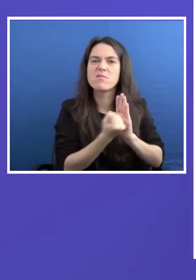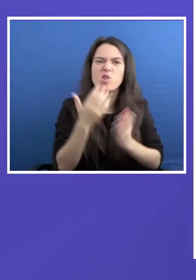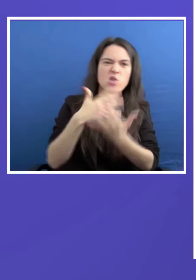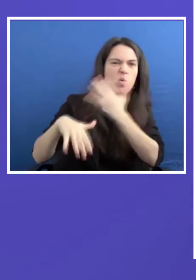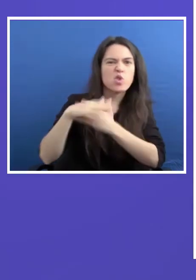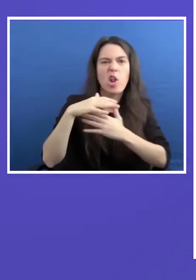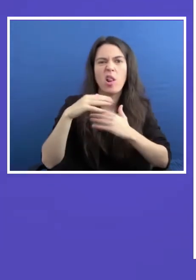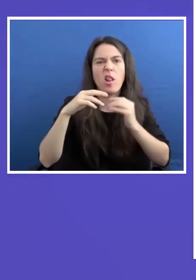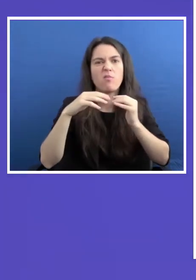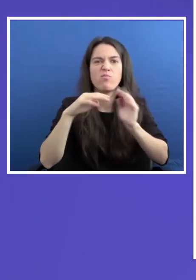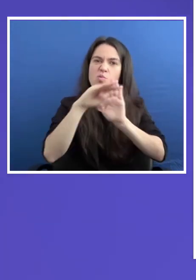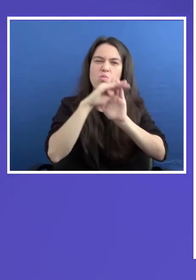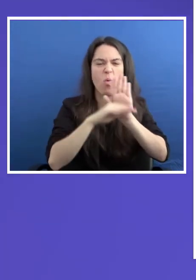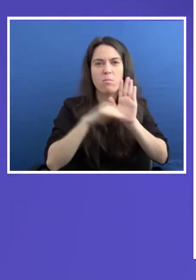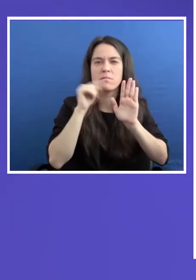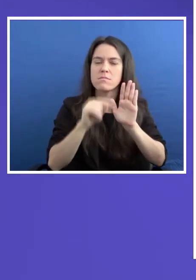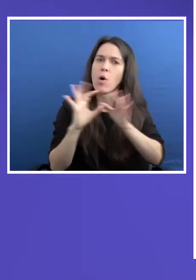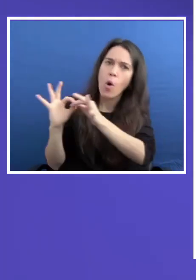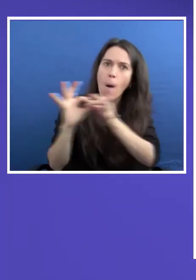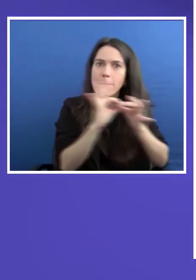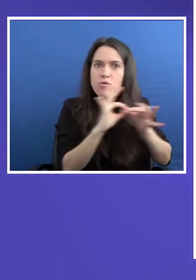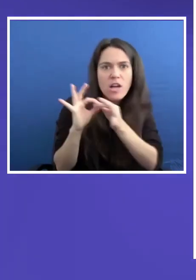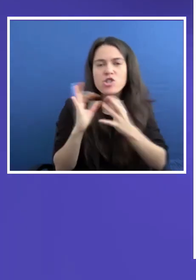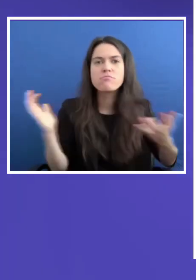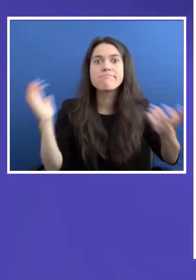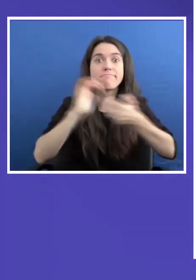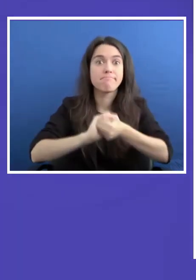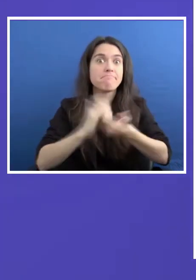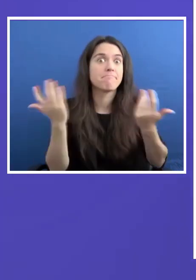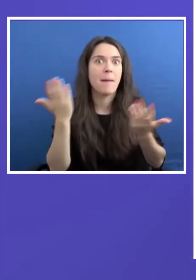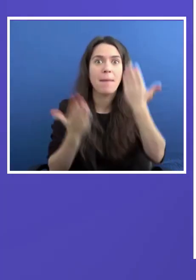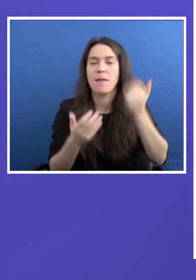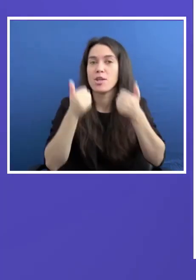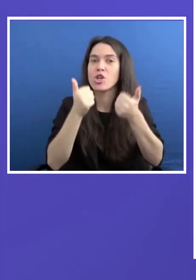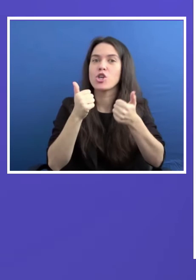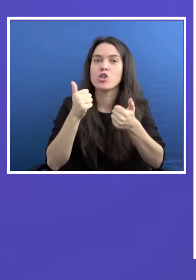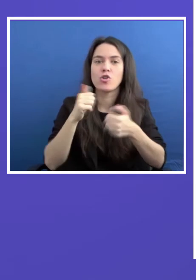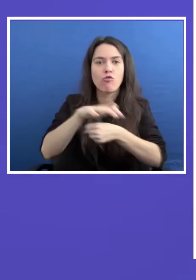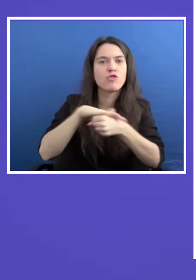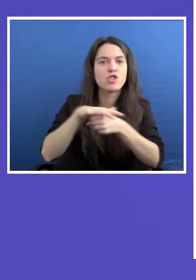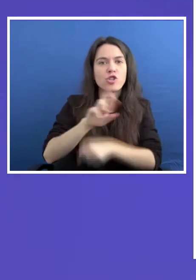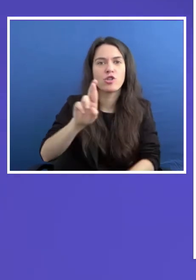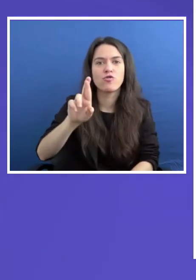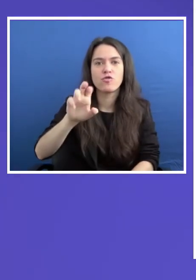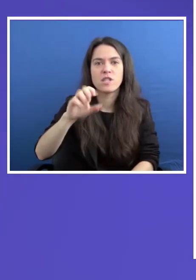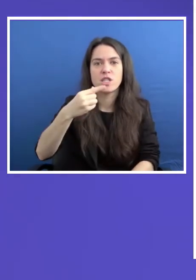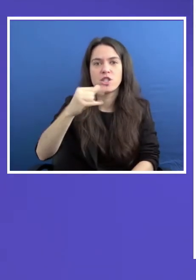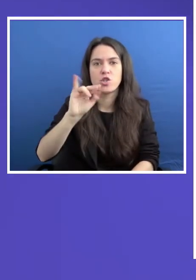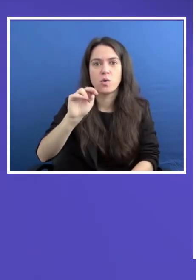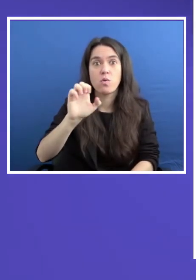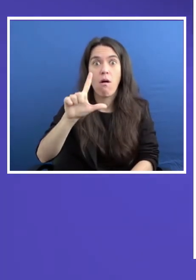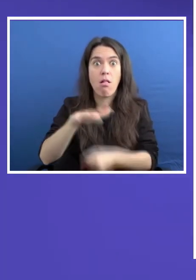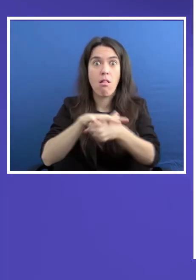between each other, and why not creating a regional platform which address the same